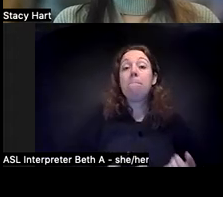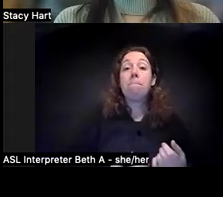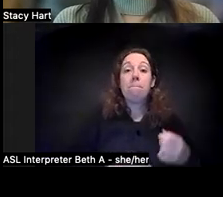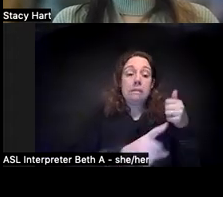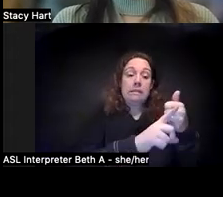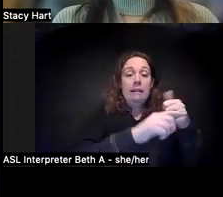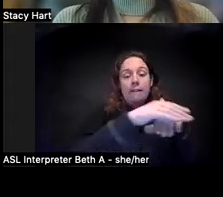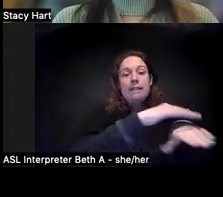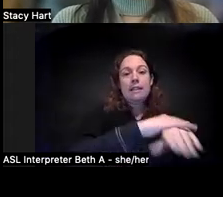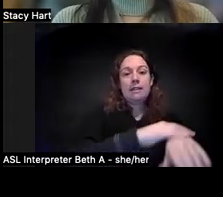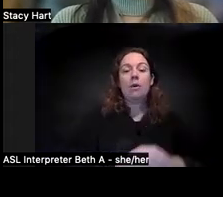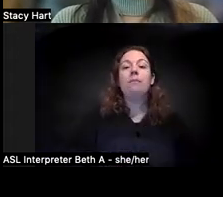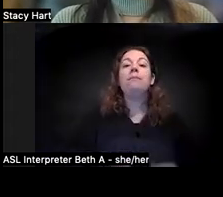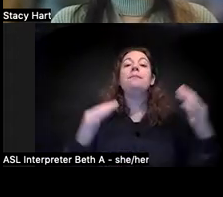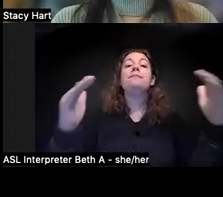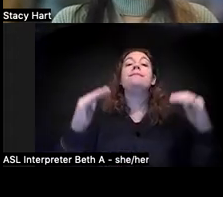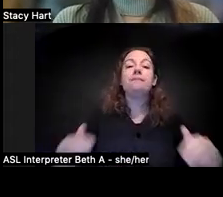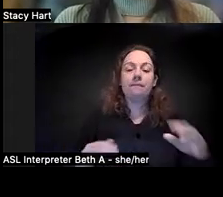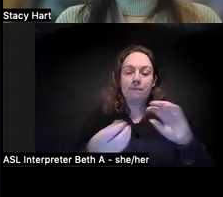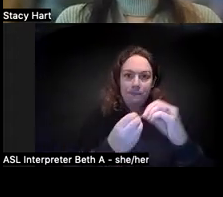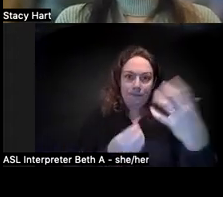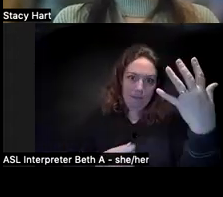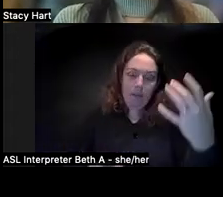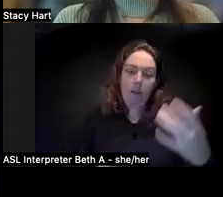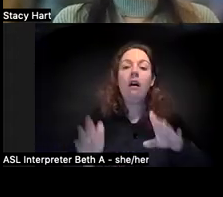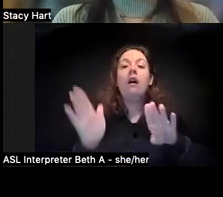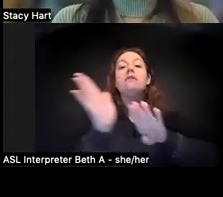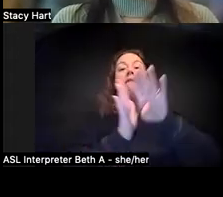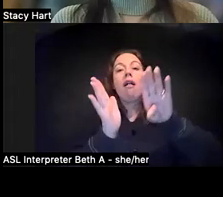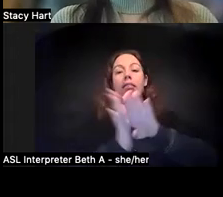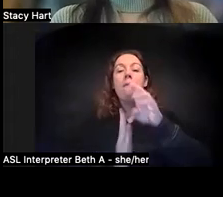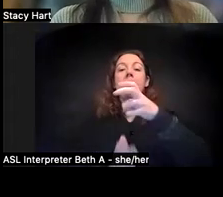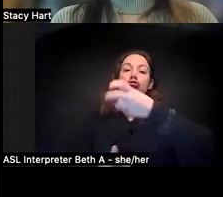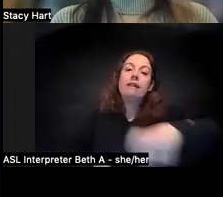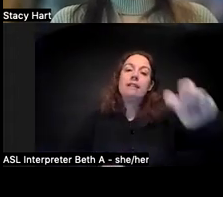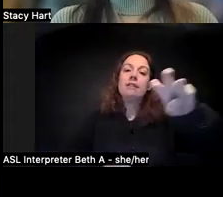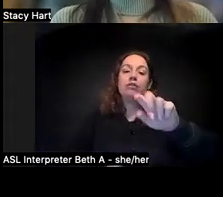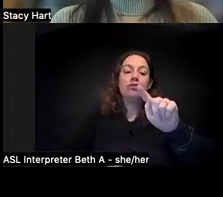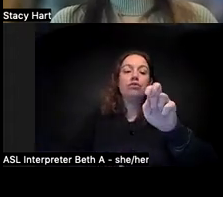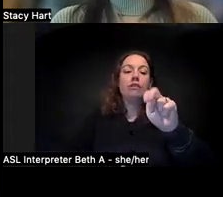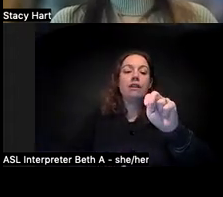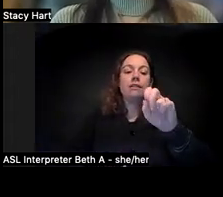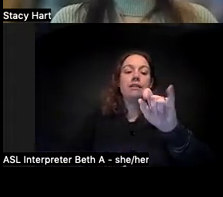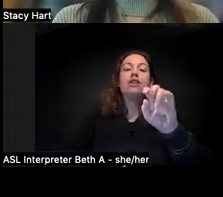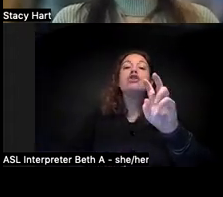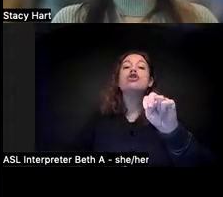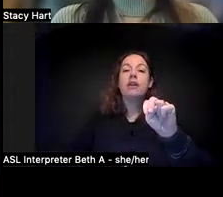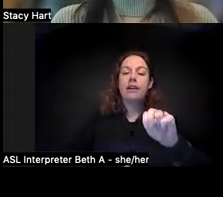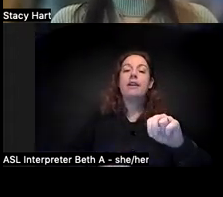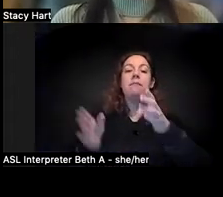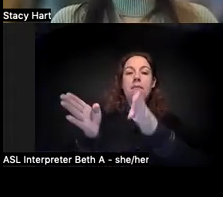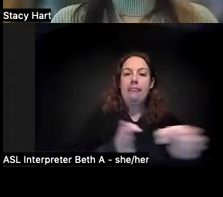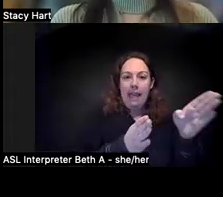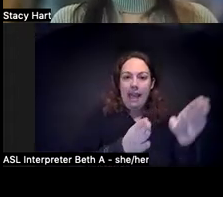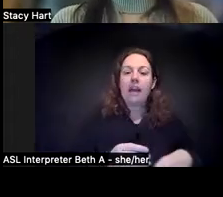you'll need to describe the problem, which you just found out in this self-evaluation. the solution. So how are you going to fix